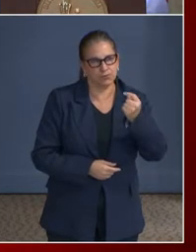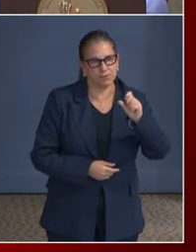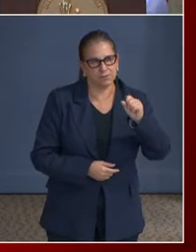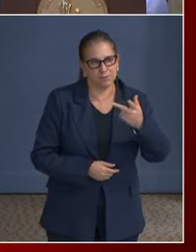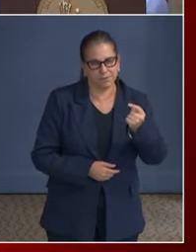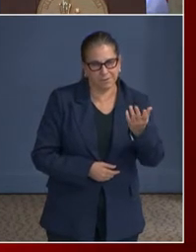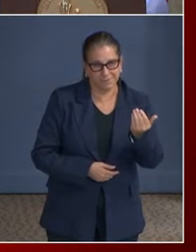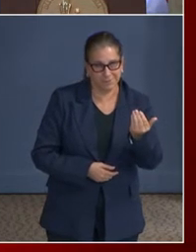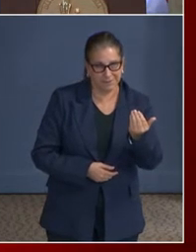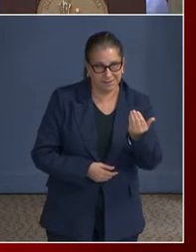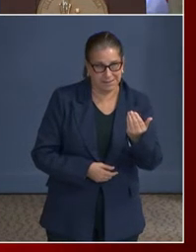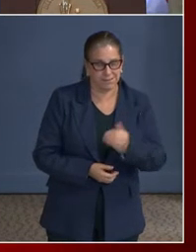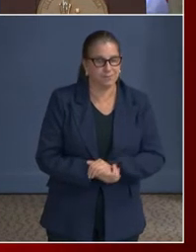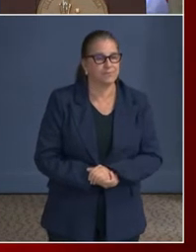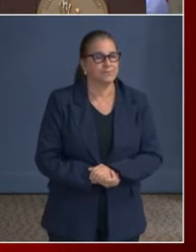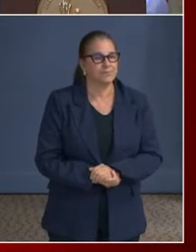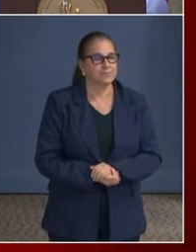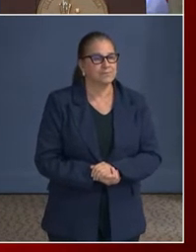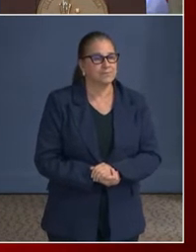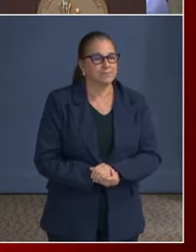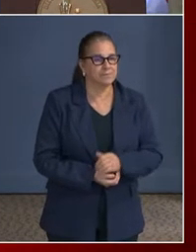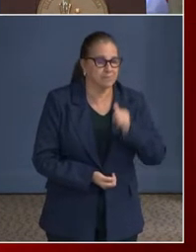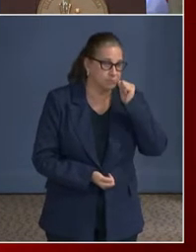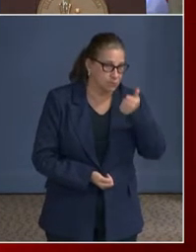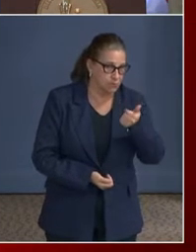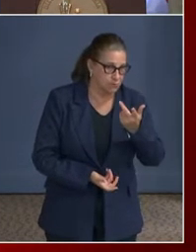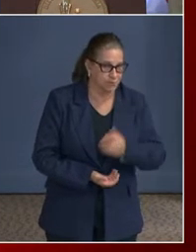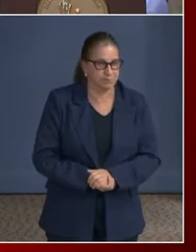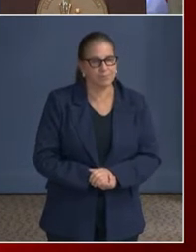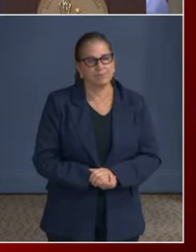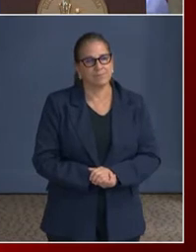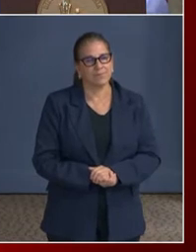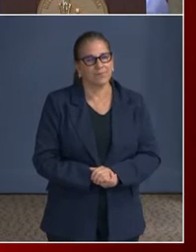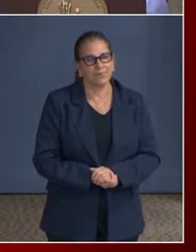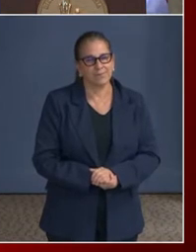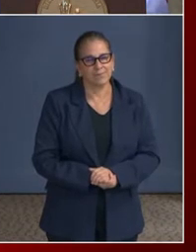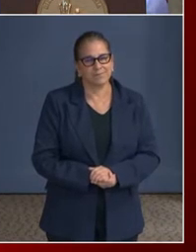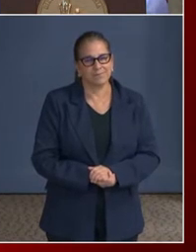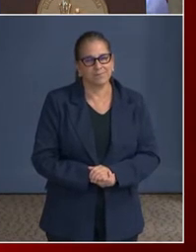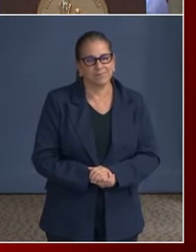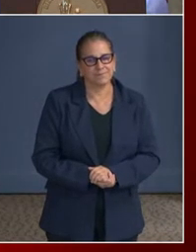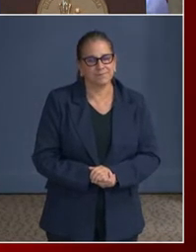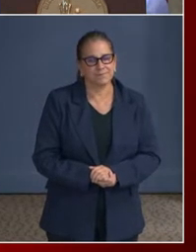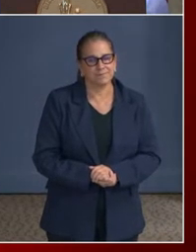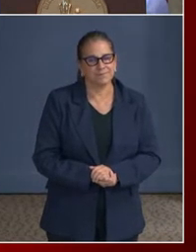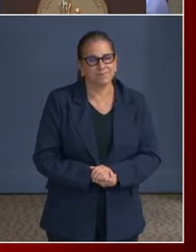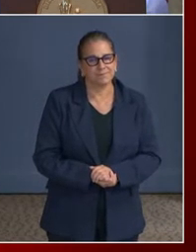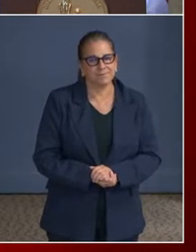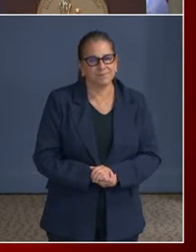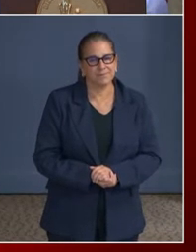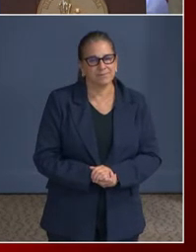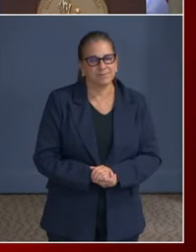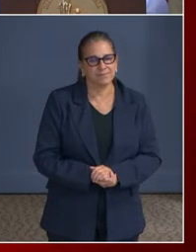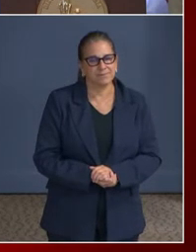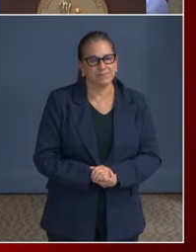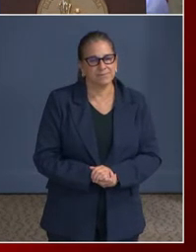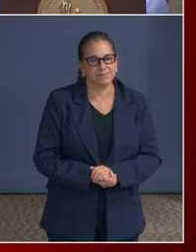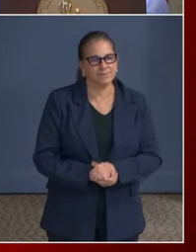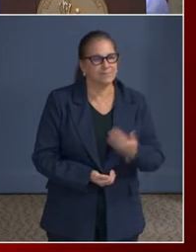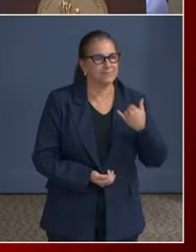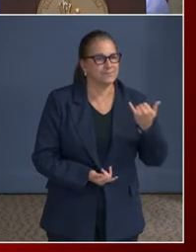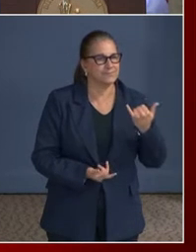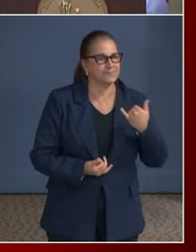greatstreetsdc.gov. I also want to continue to call attention to